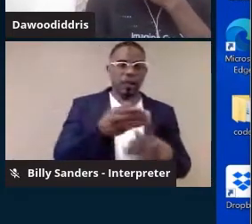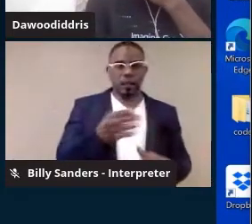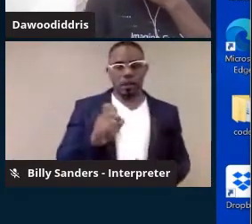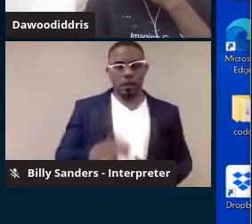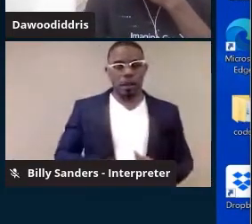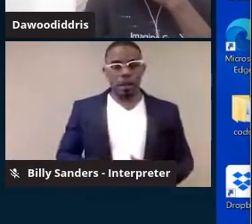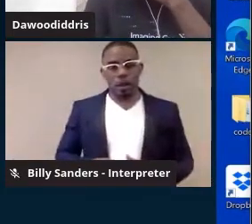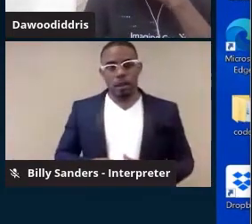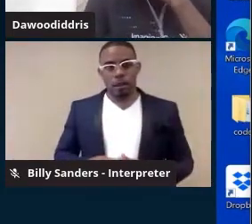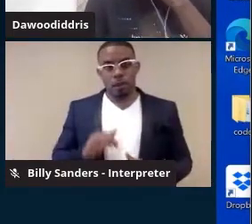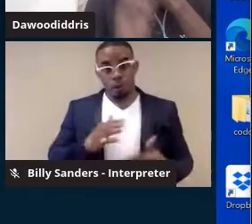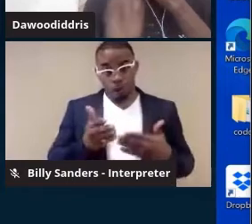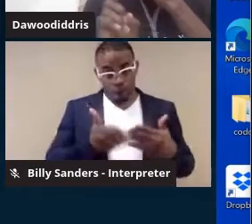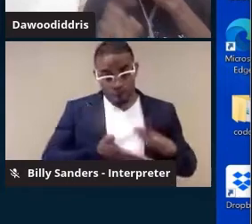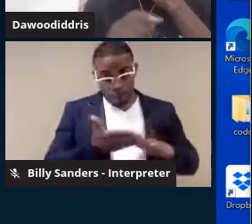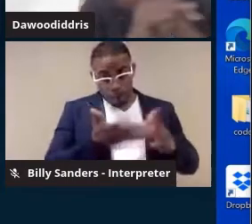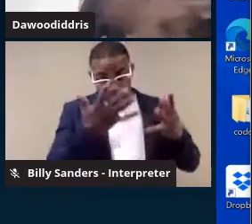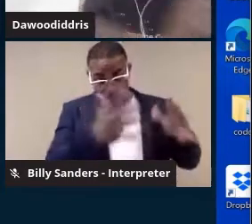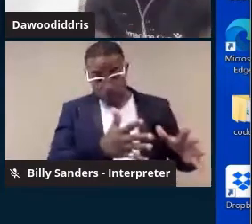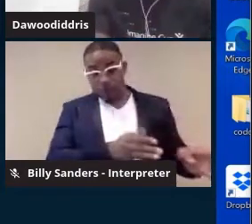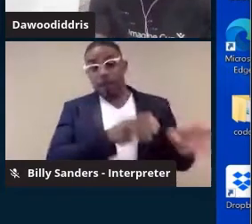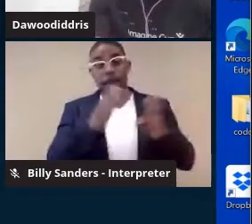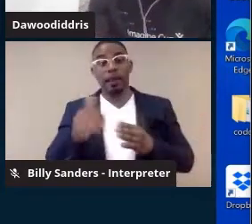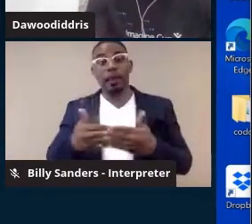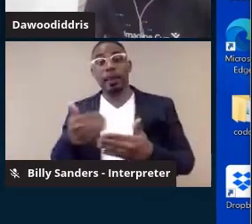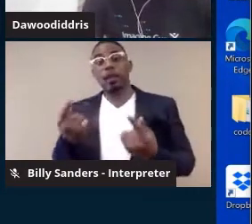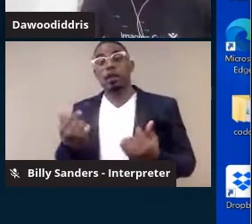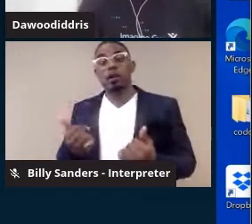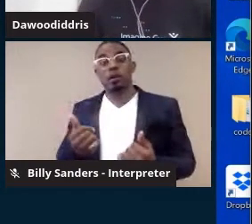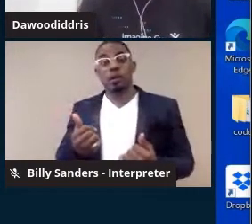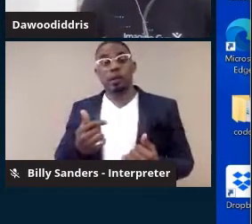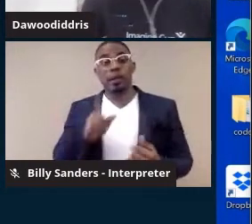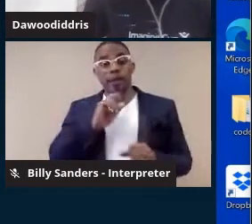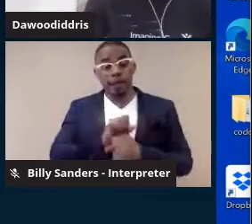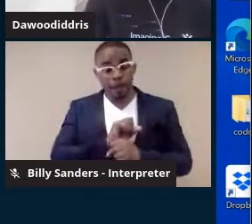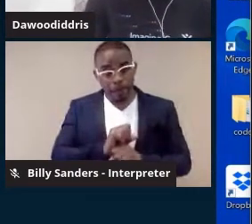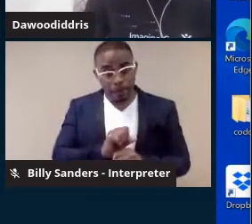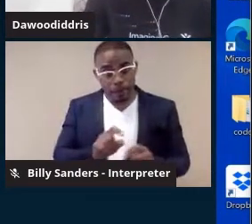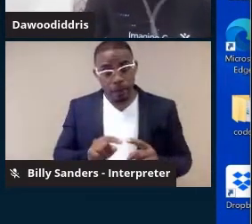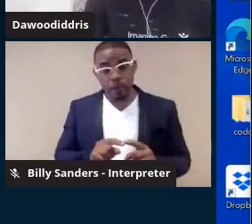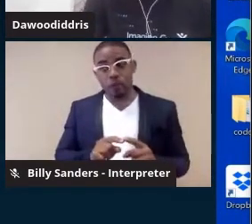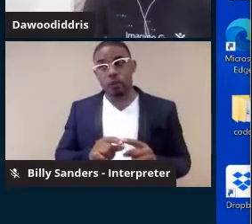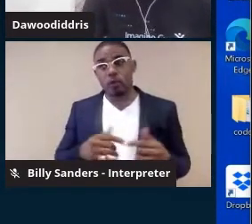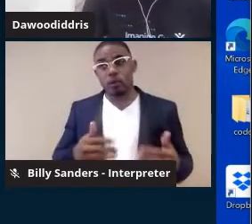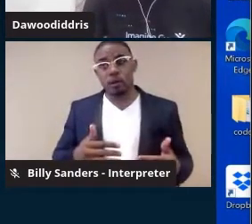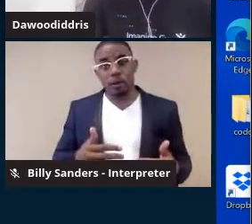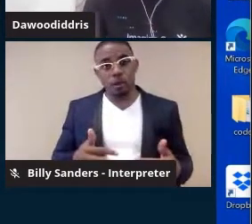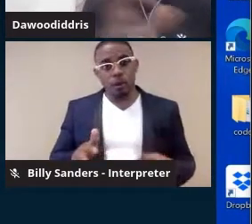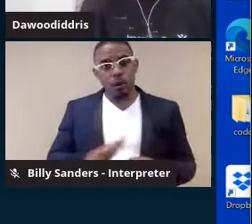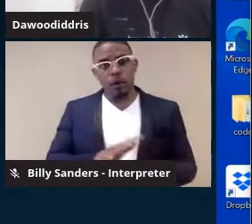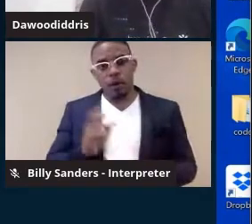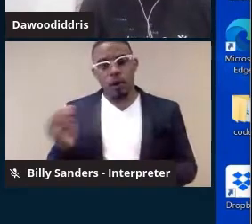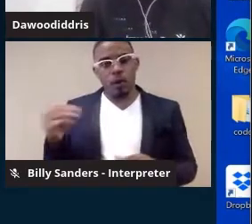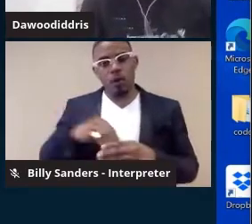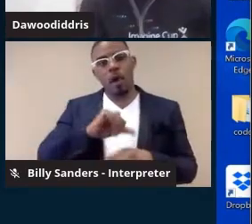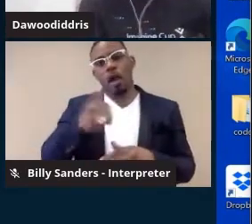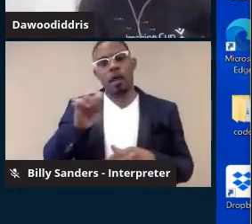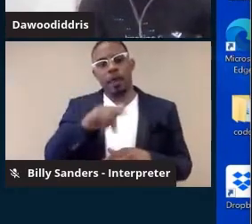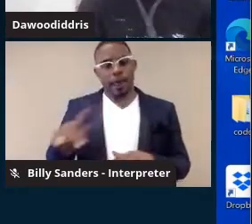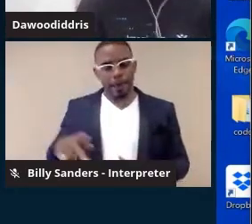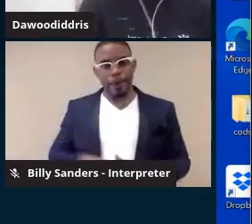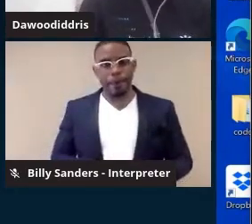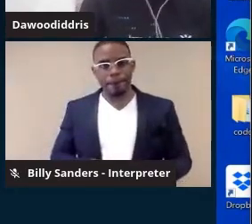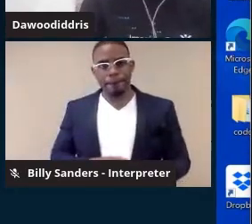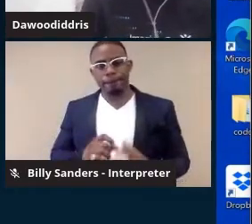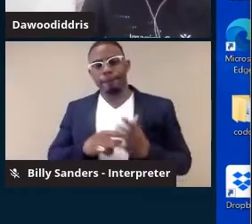Once I'm done with that, the next thing I'm going to try to do is actually to pull in another package, which I will explain to you why